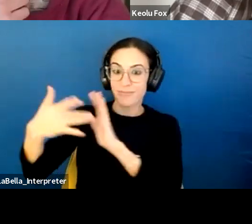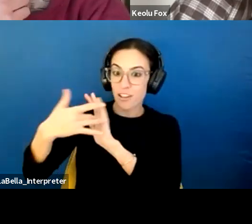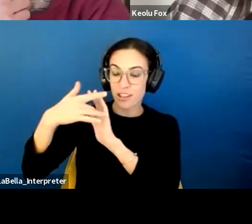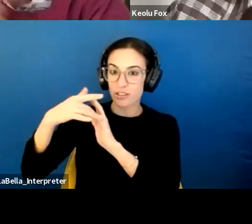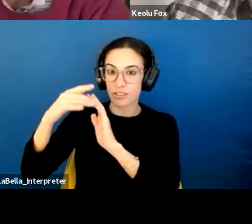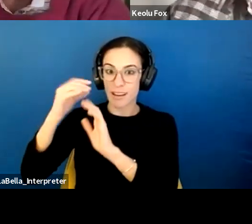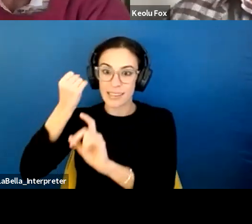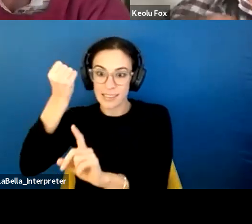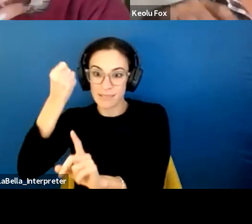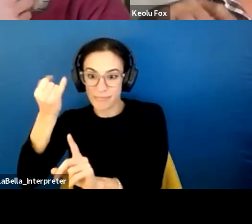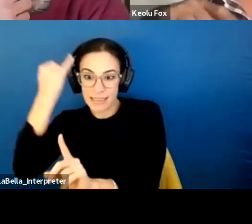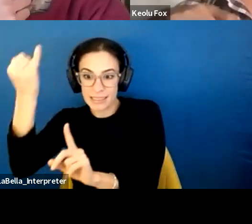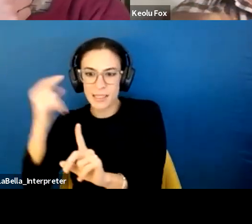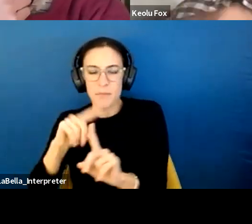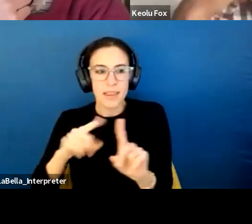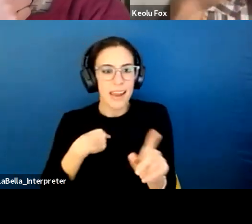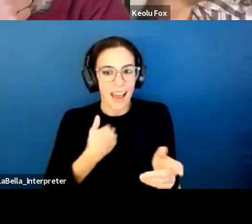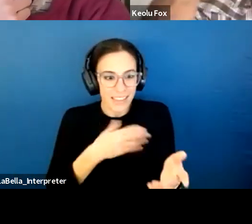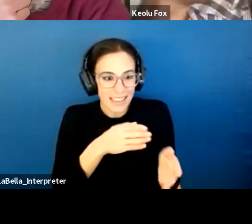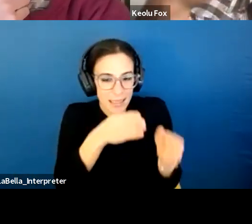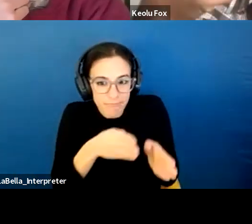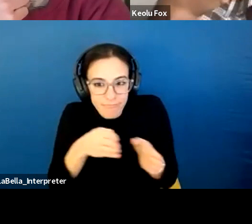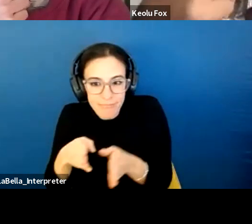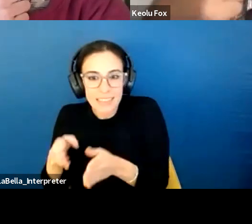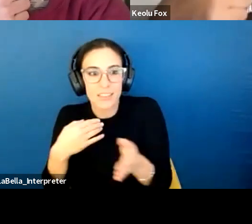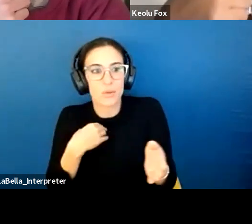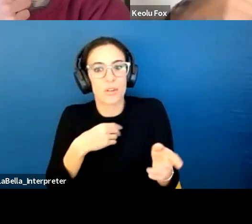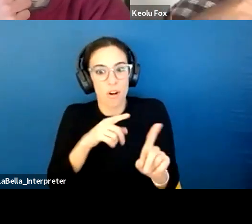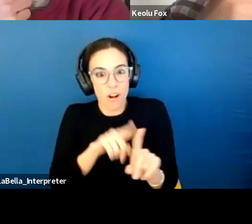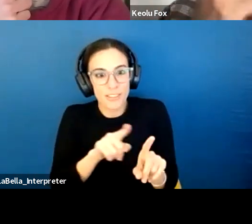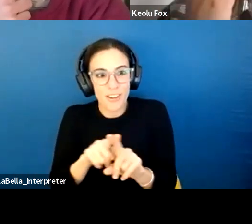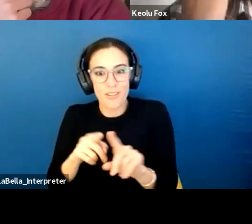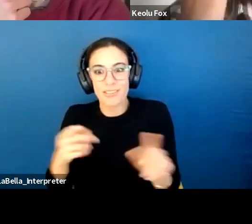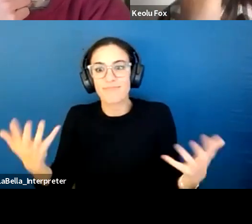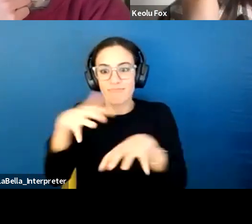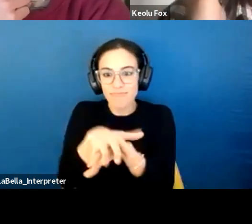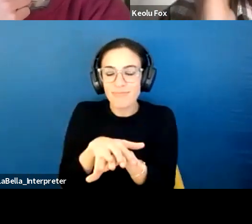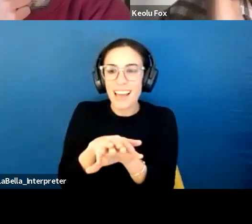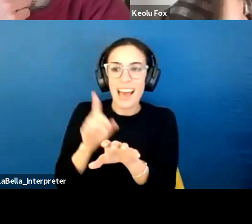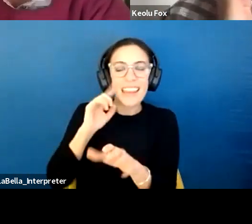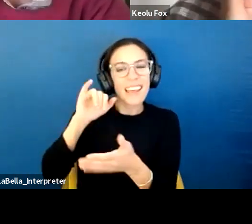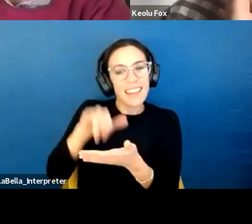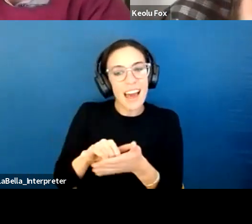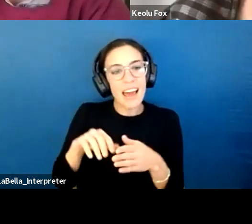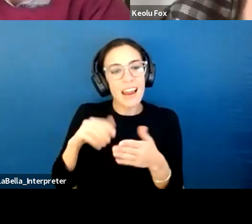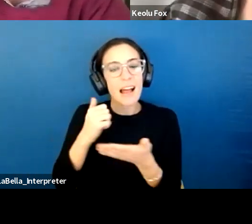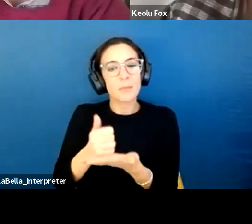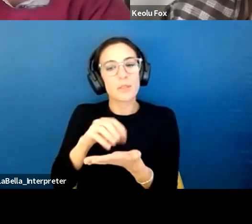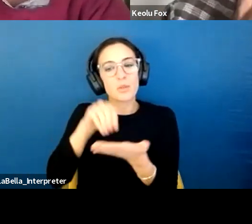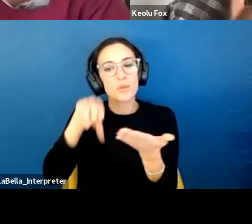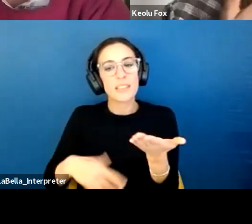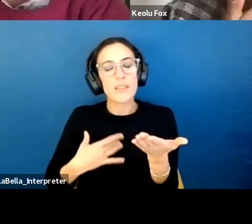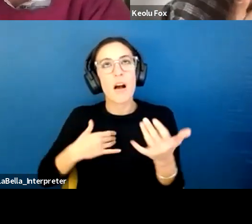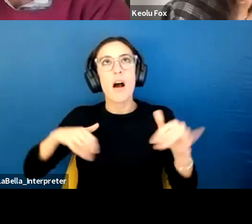build together, what are the desirable technologies of the future. I do think that students have a kind of aha where